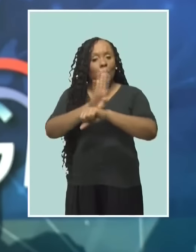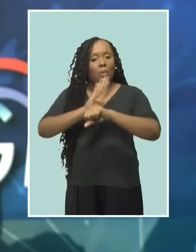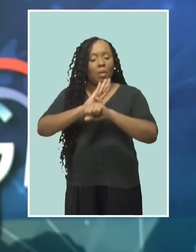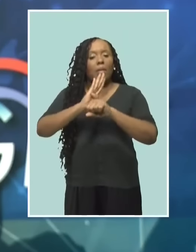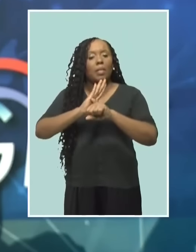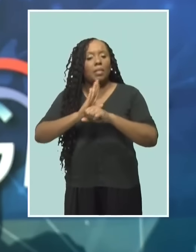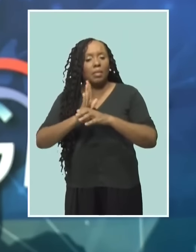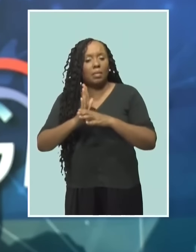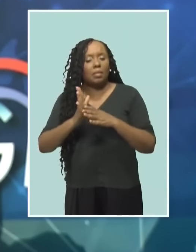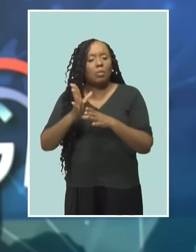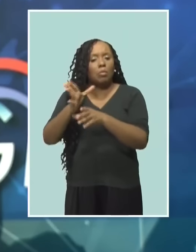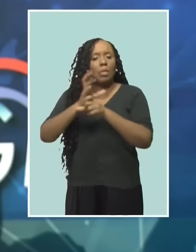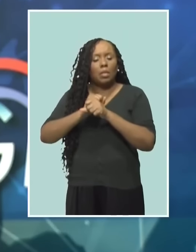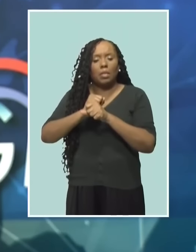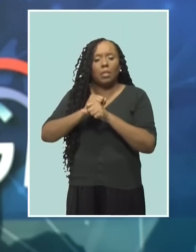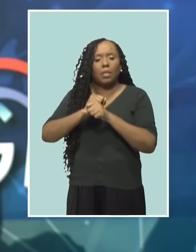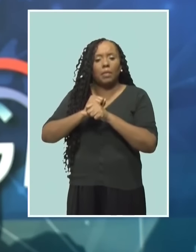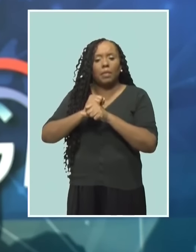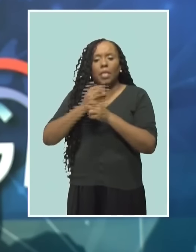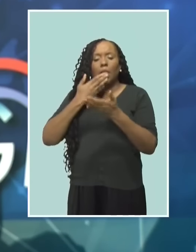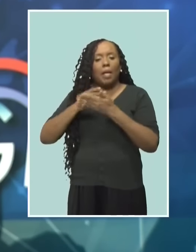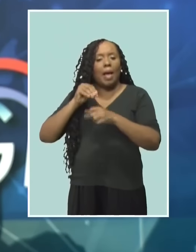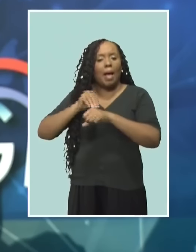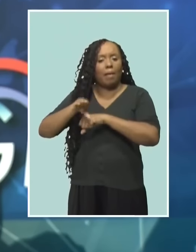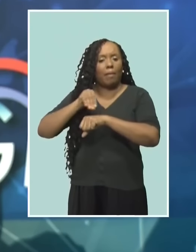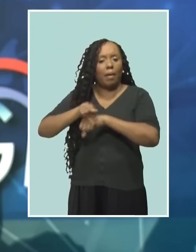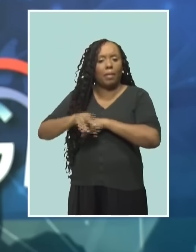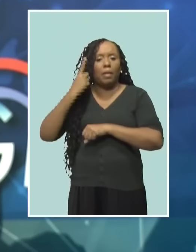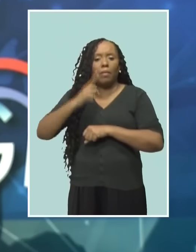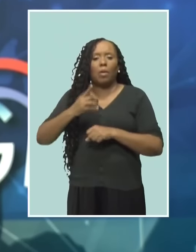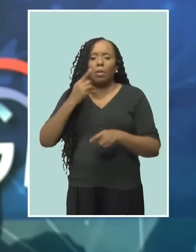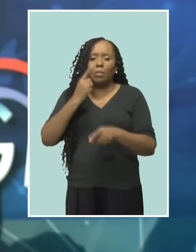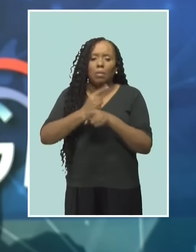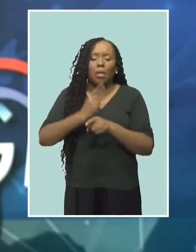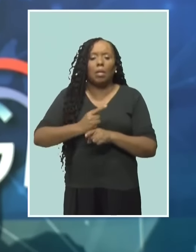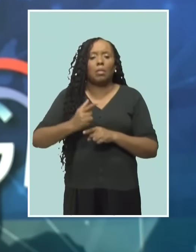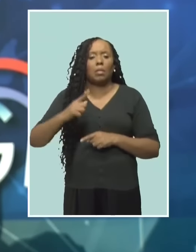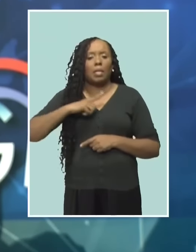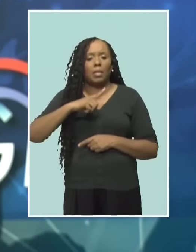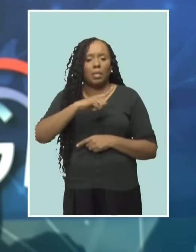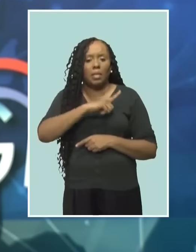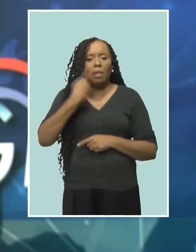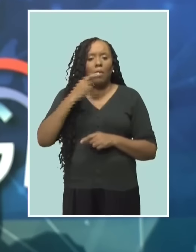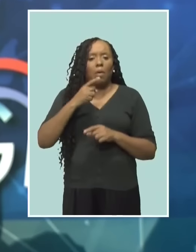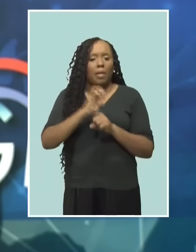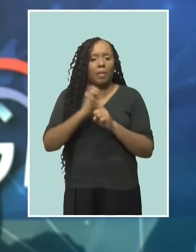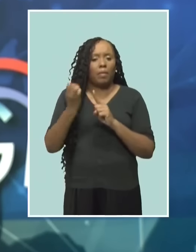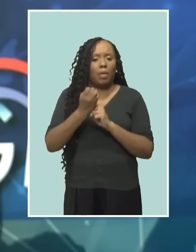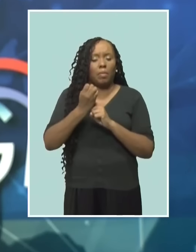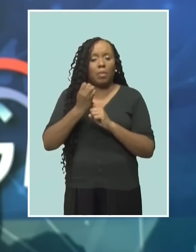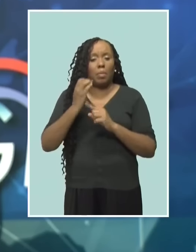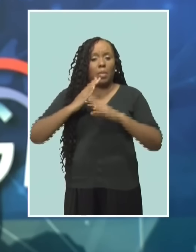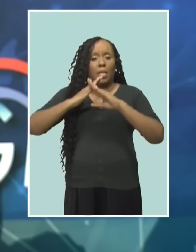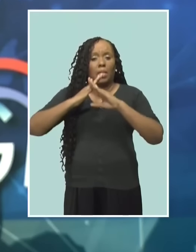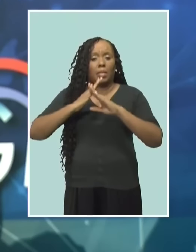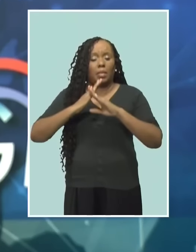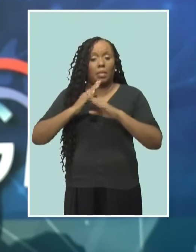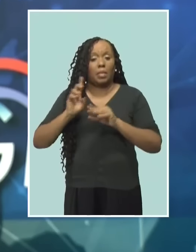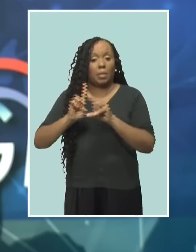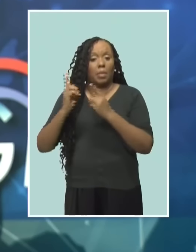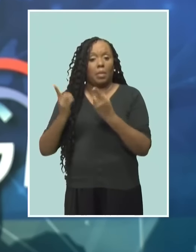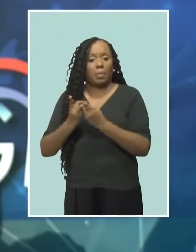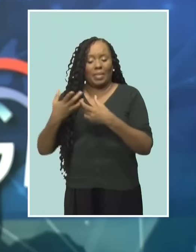Barbados has been advised proper legislation is required for the Environmental Protection Department, EPA. The matter came to head during a